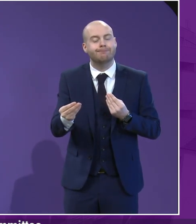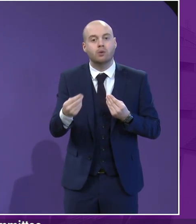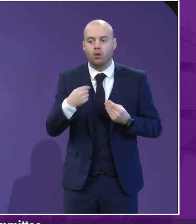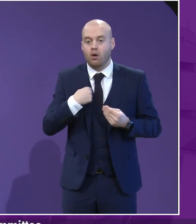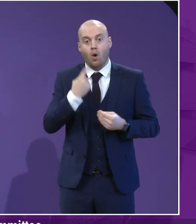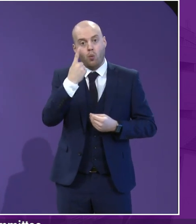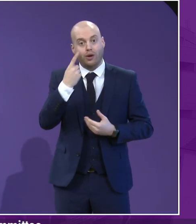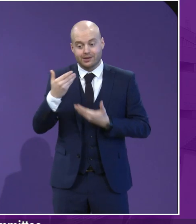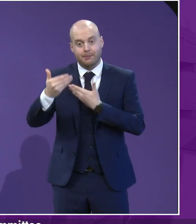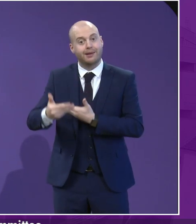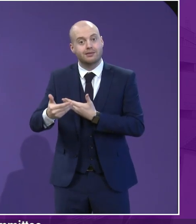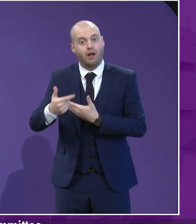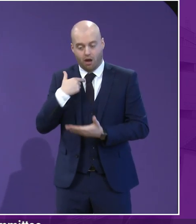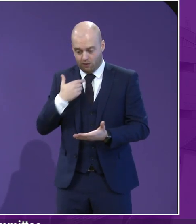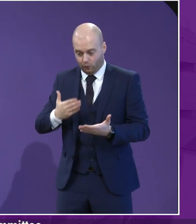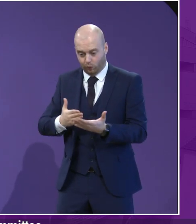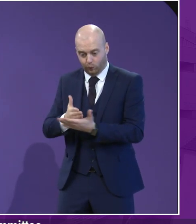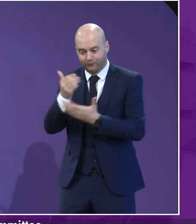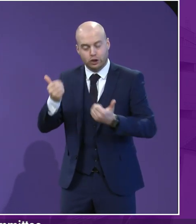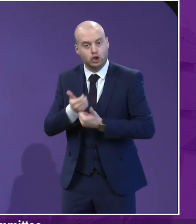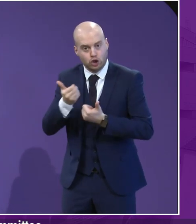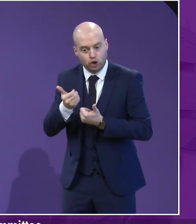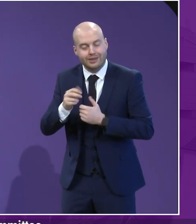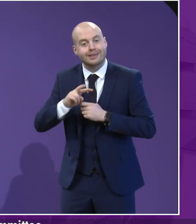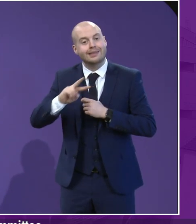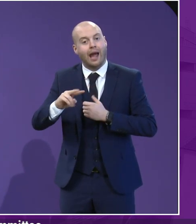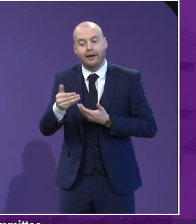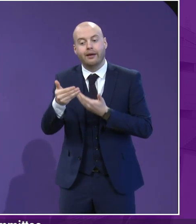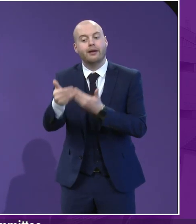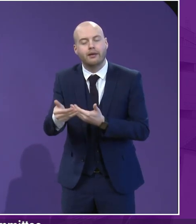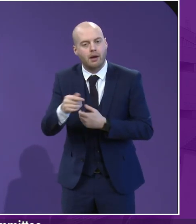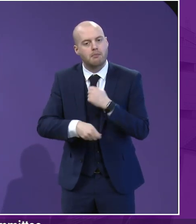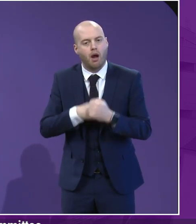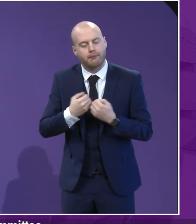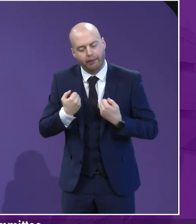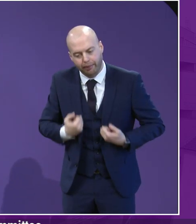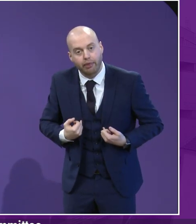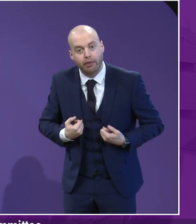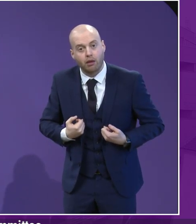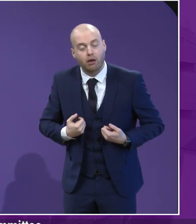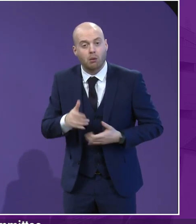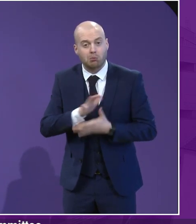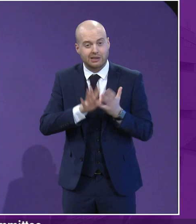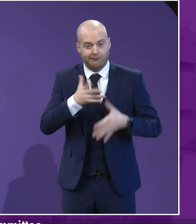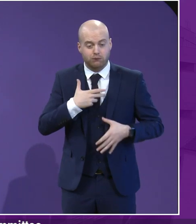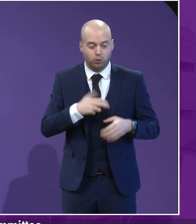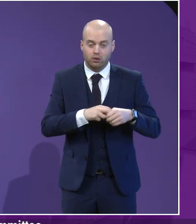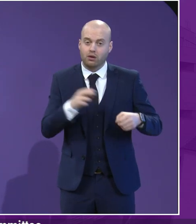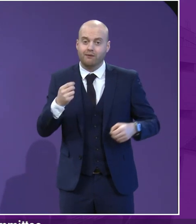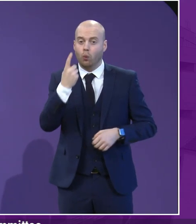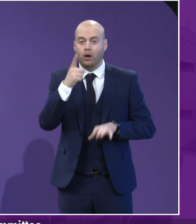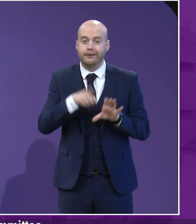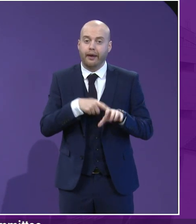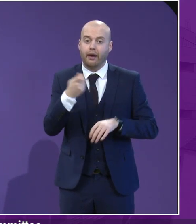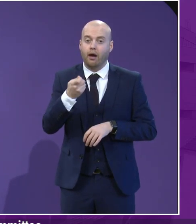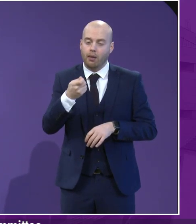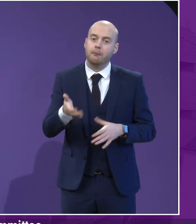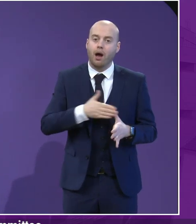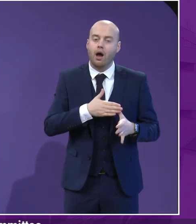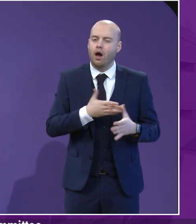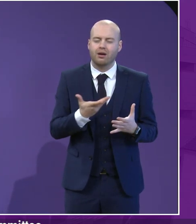At Glasgow University, as far as I'm aware, reasons are recorded for why you're leaving your course, but there's not necessarily intervention put in place to try